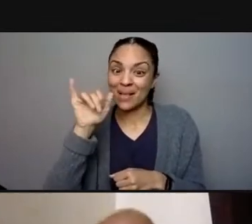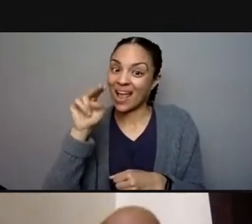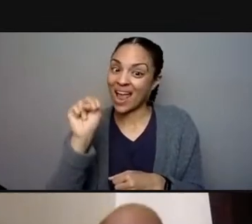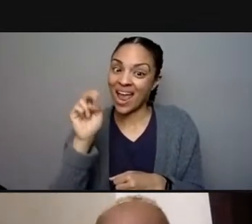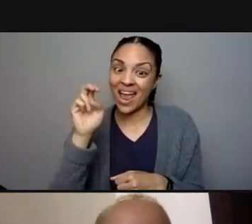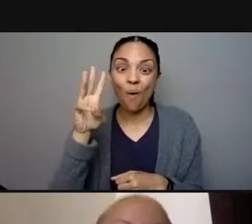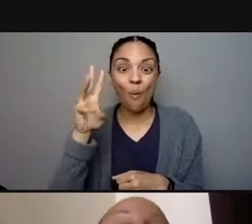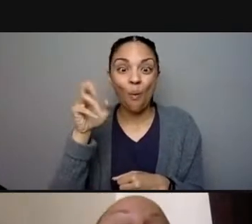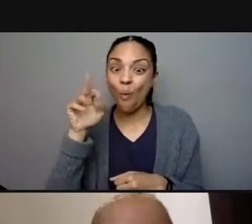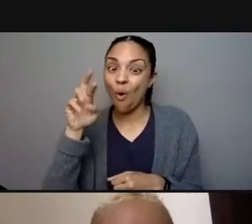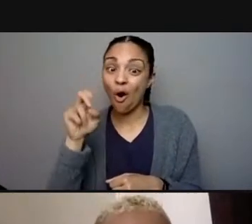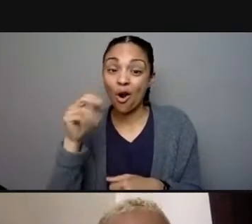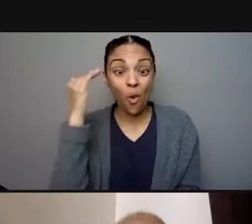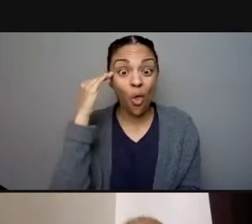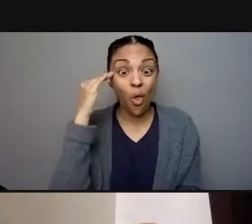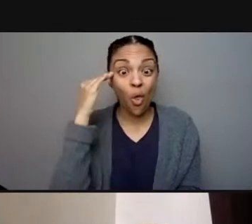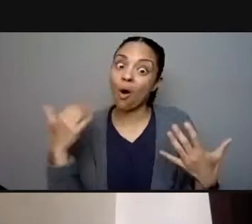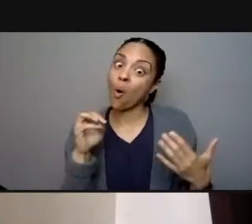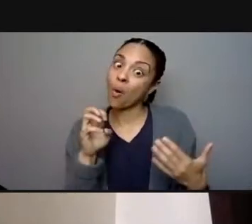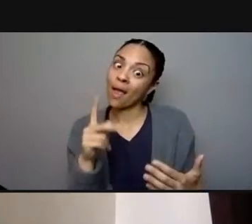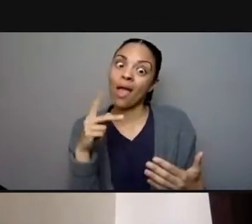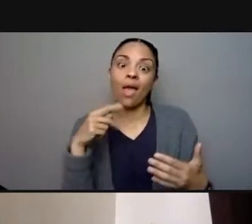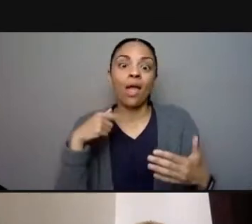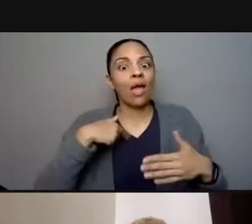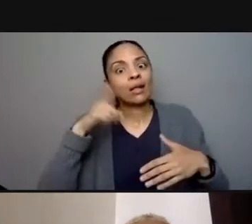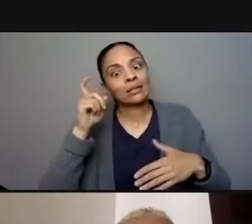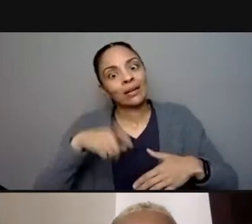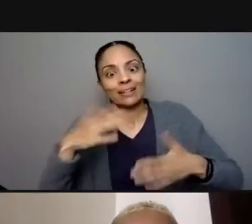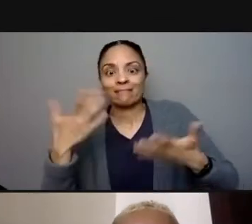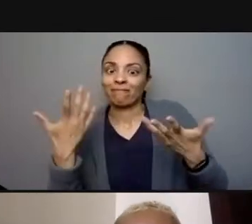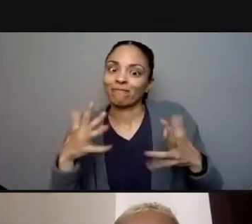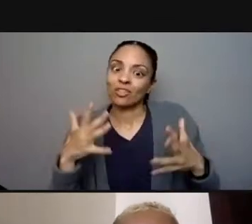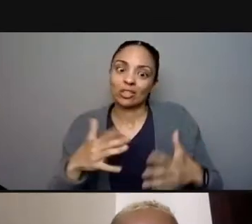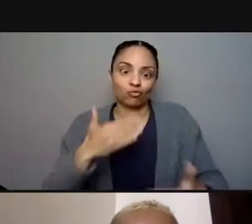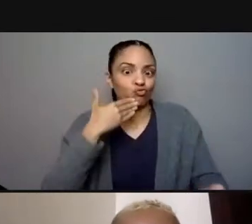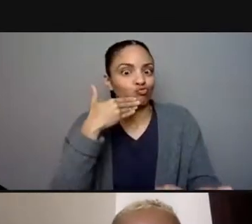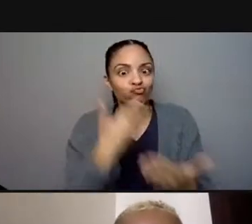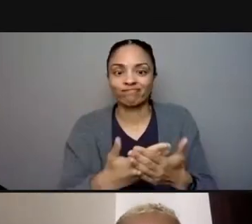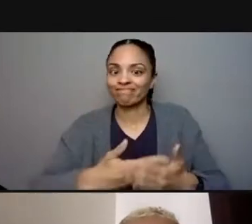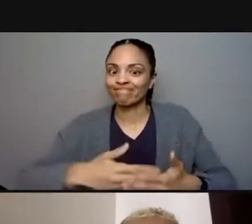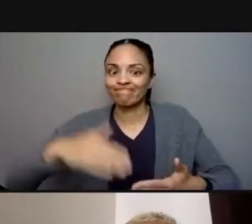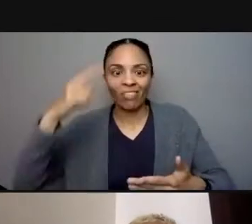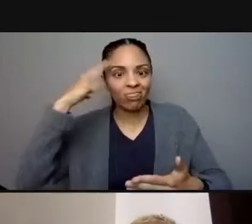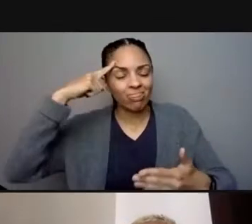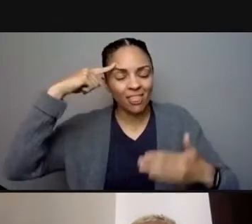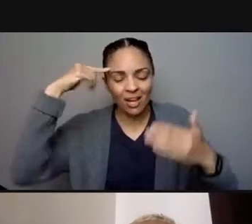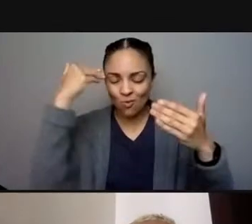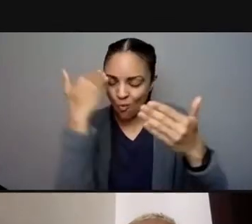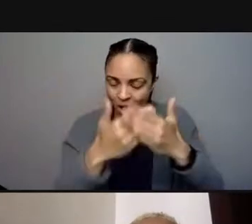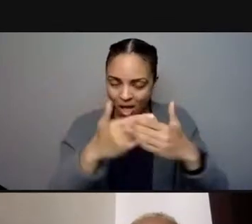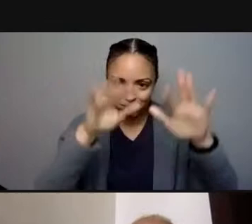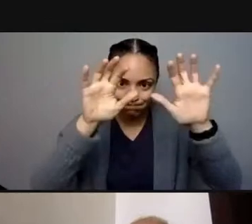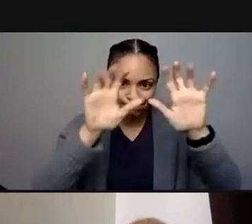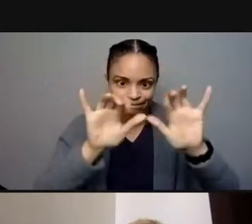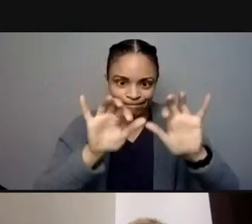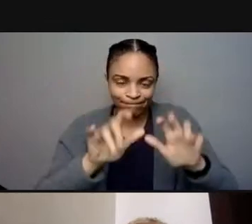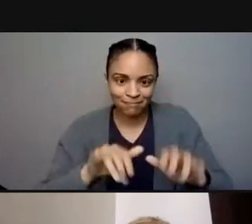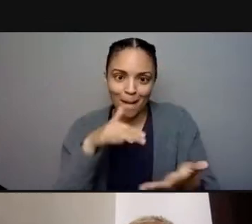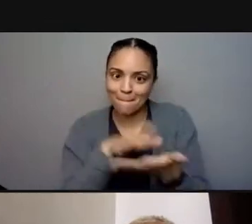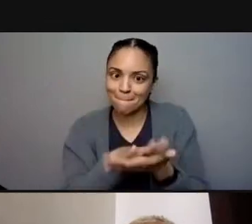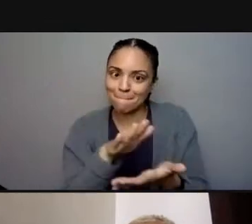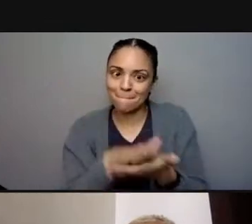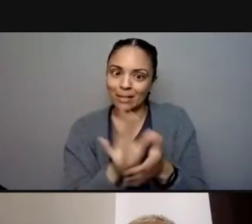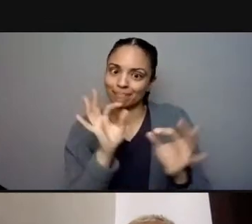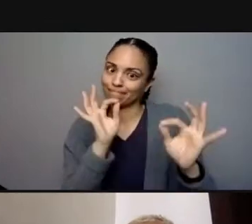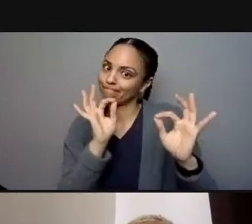out. And I was like, all right. So, but low key, after I finished writing my paper, I used to go down to the clubs like with Cyberite,